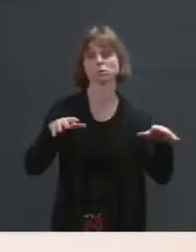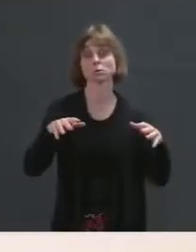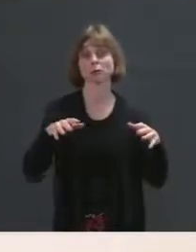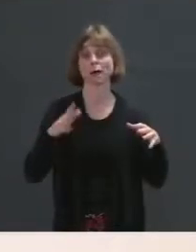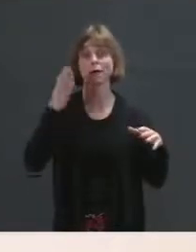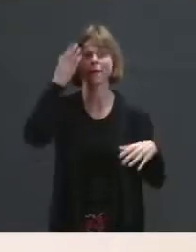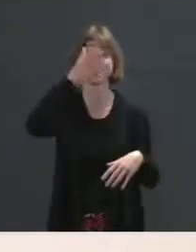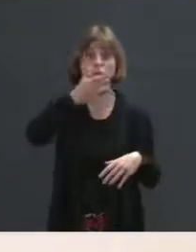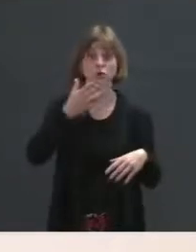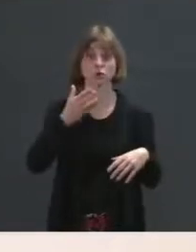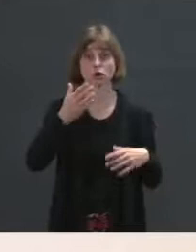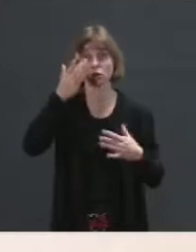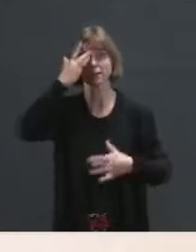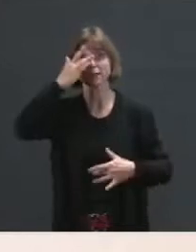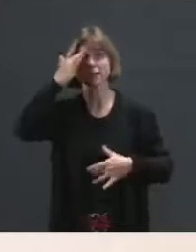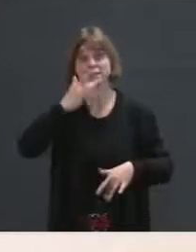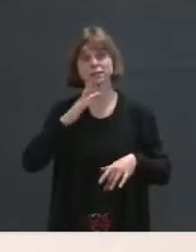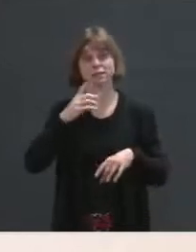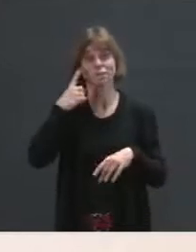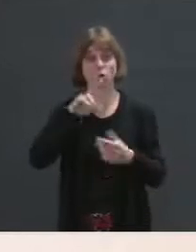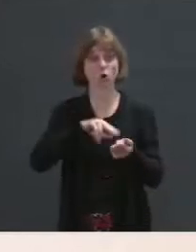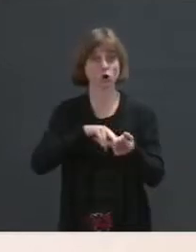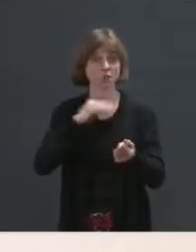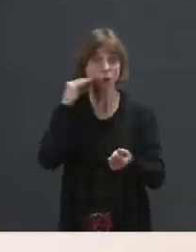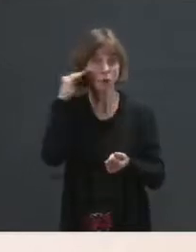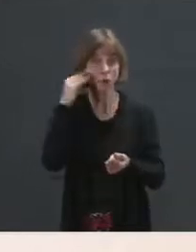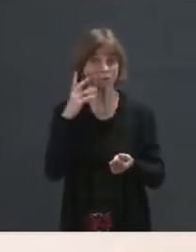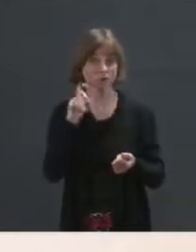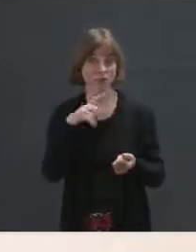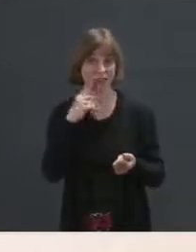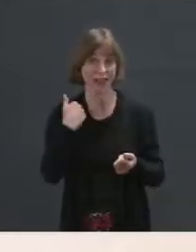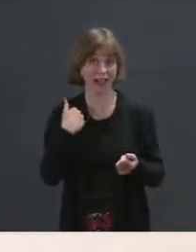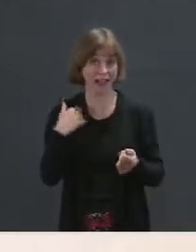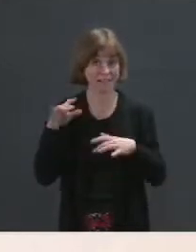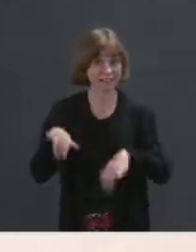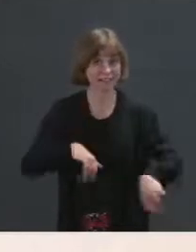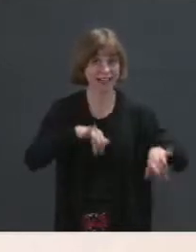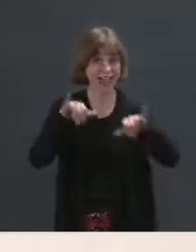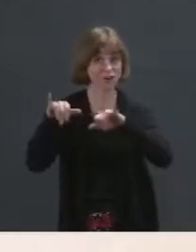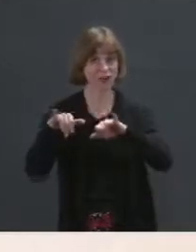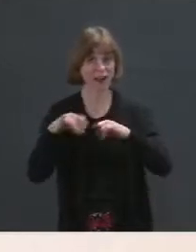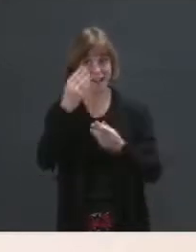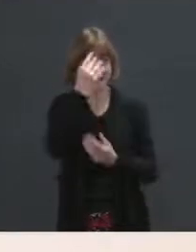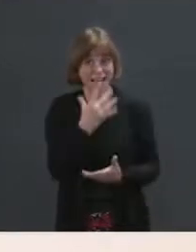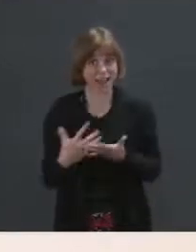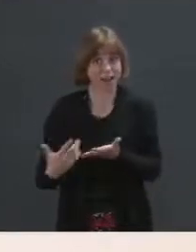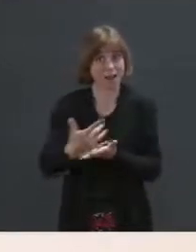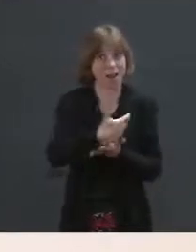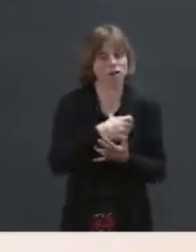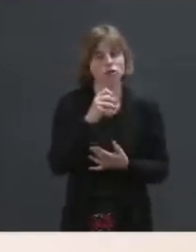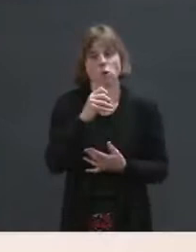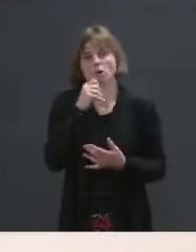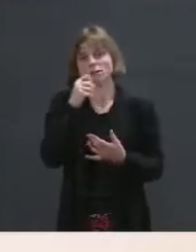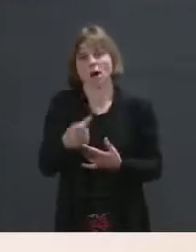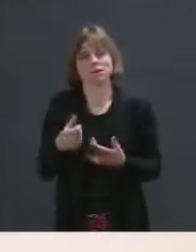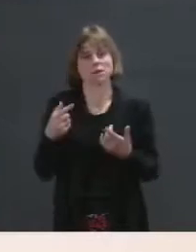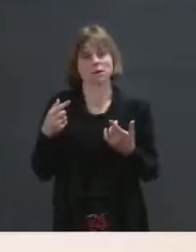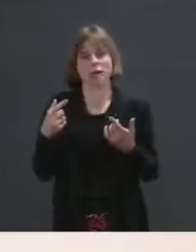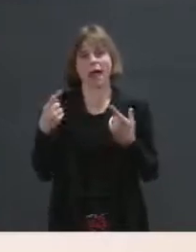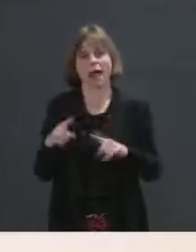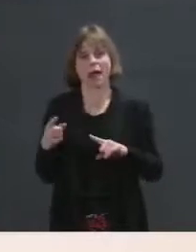some sort of standardized data collection so that you don't run into these issues with states providing